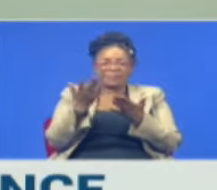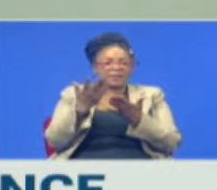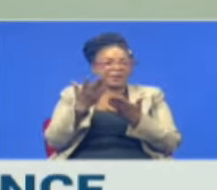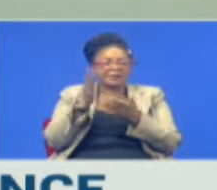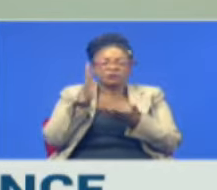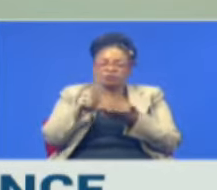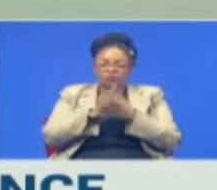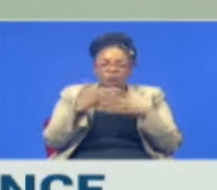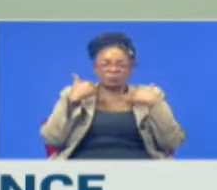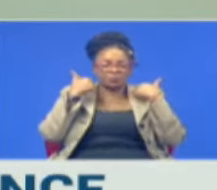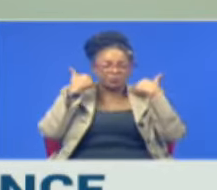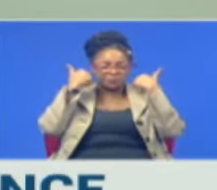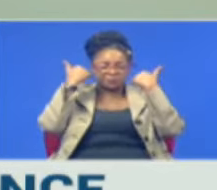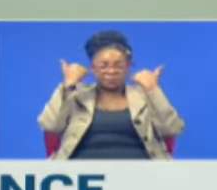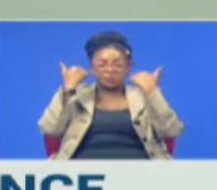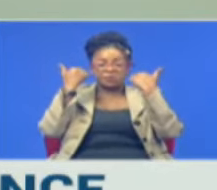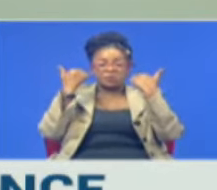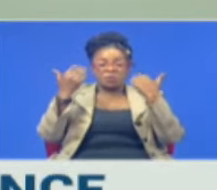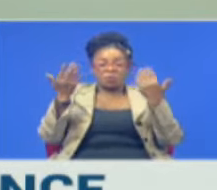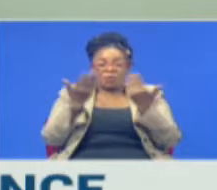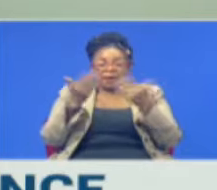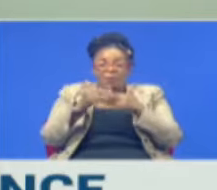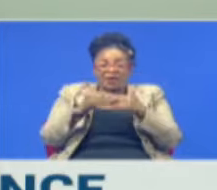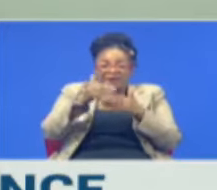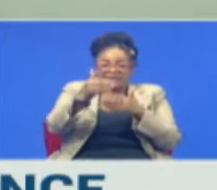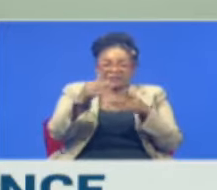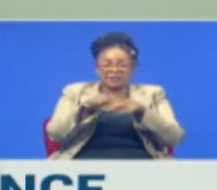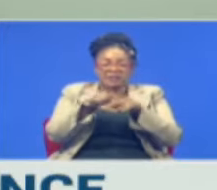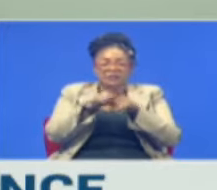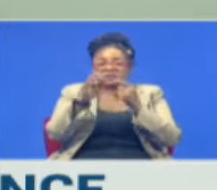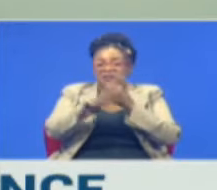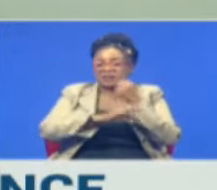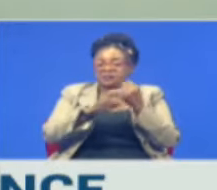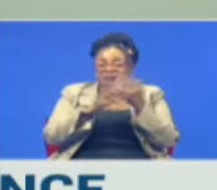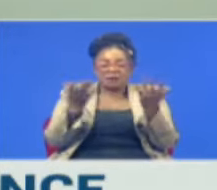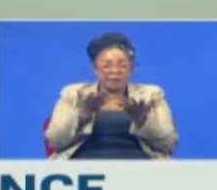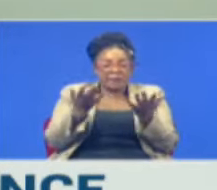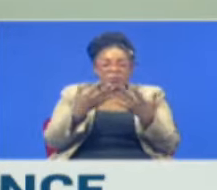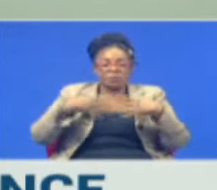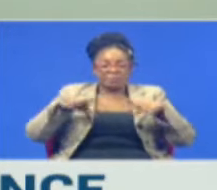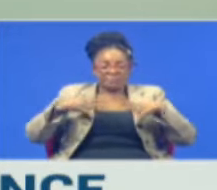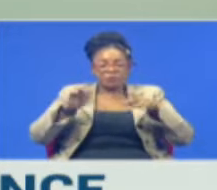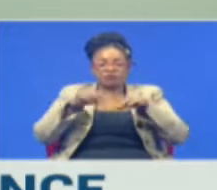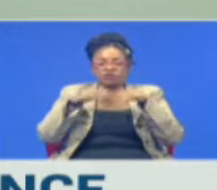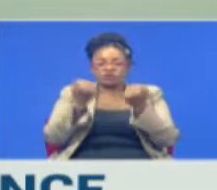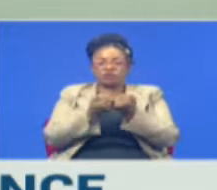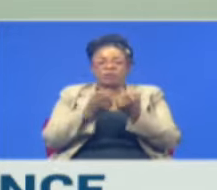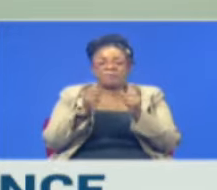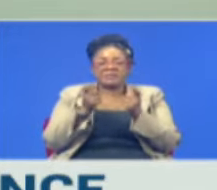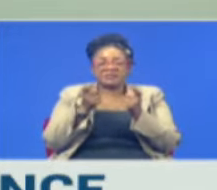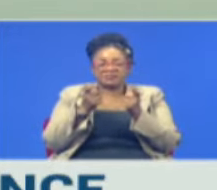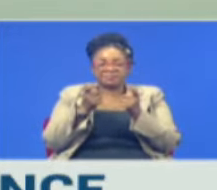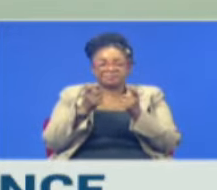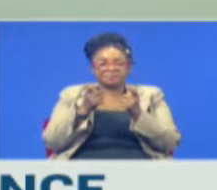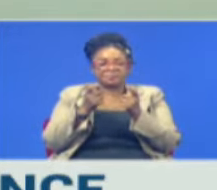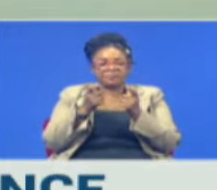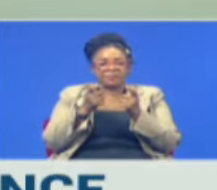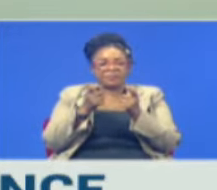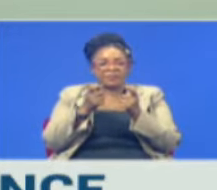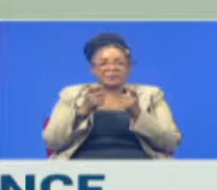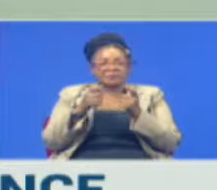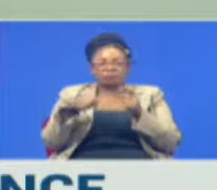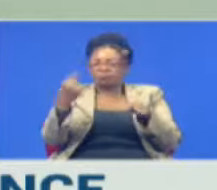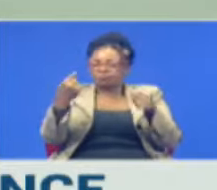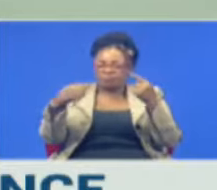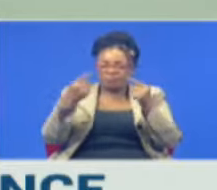depressing about where we are headed as a country, and how people even on social media will hide and use this